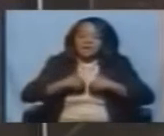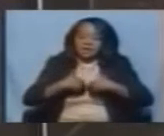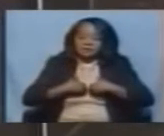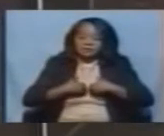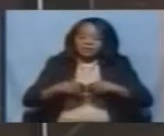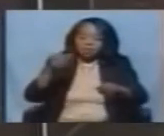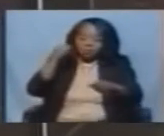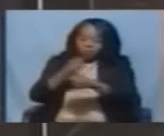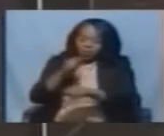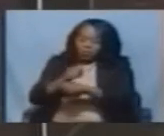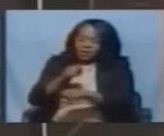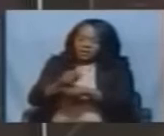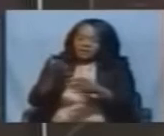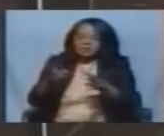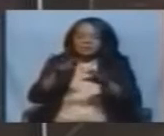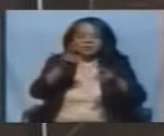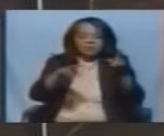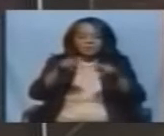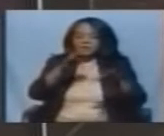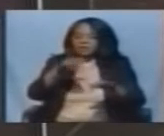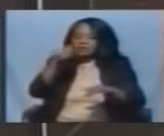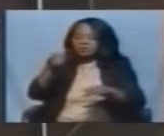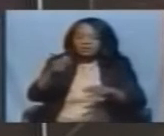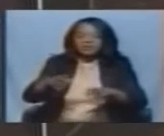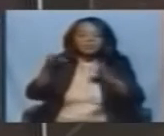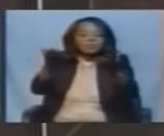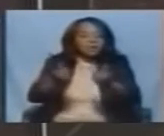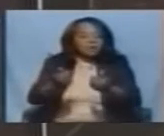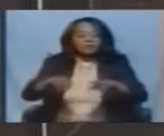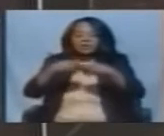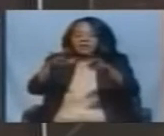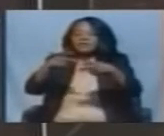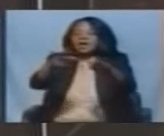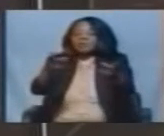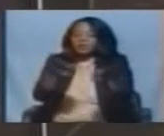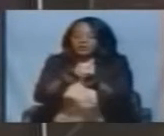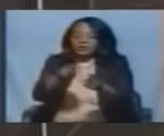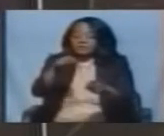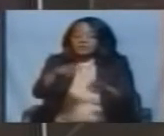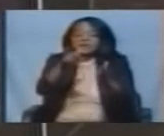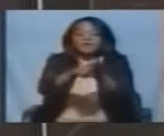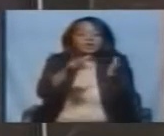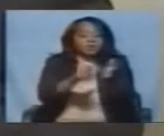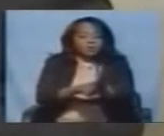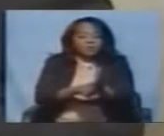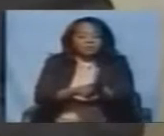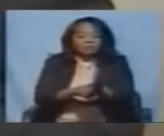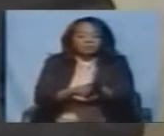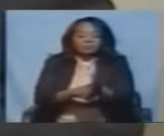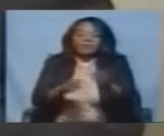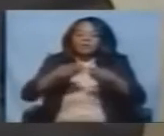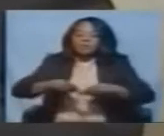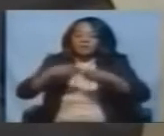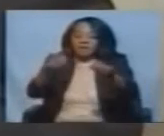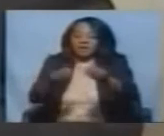operating was a problem. People didn't want to give up their position, and the act provided for affiliation, which was in there, and